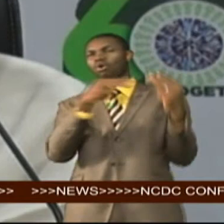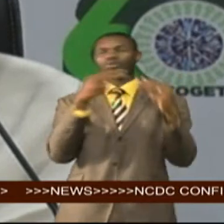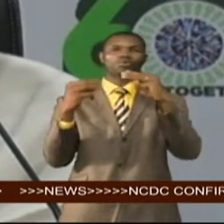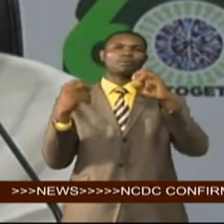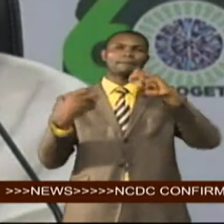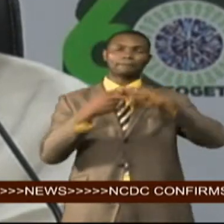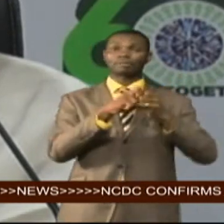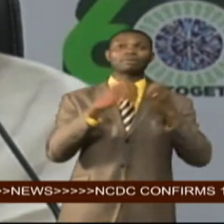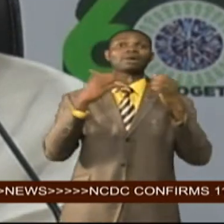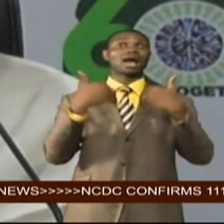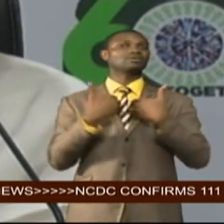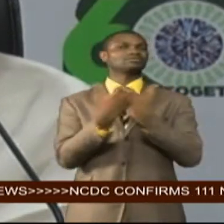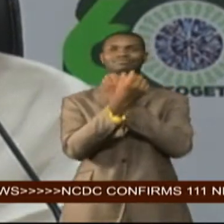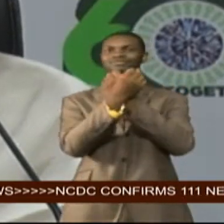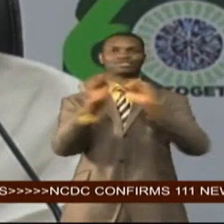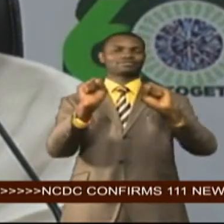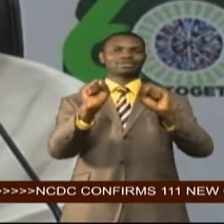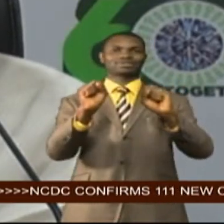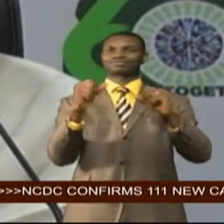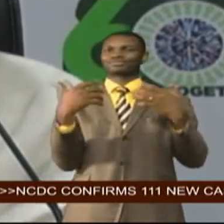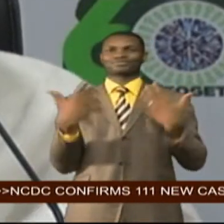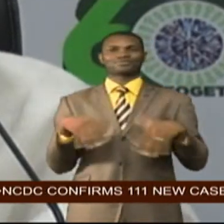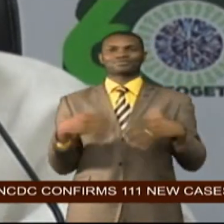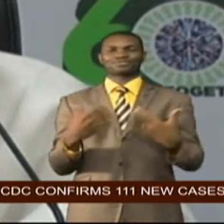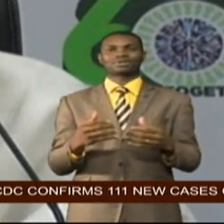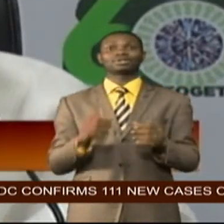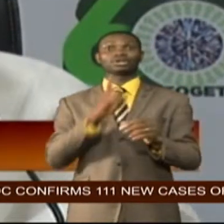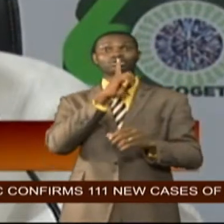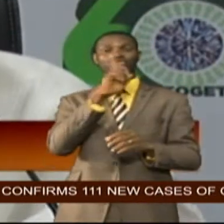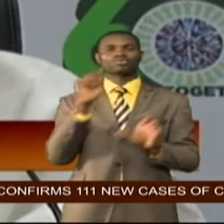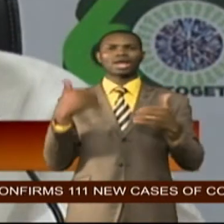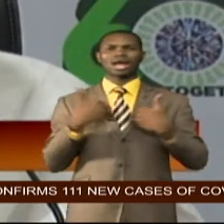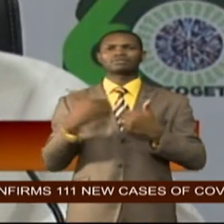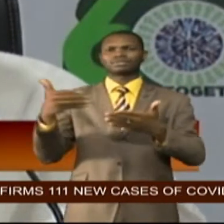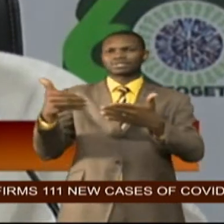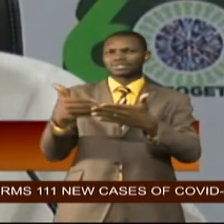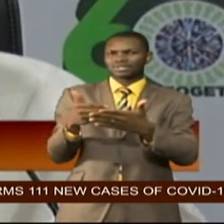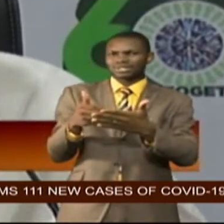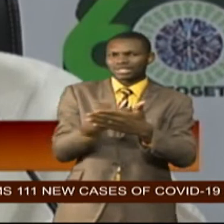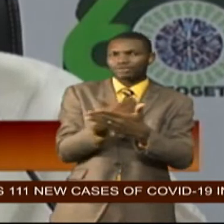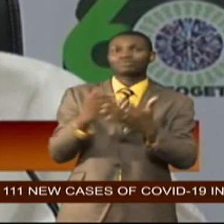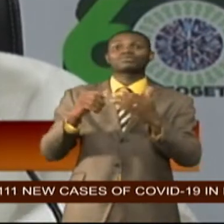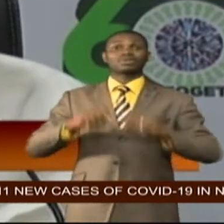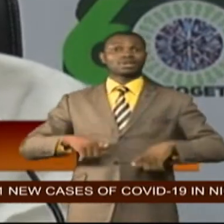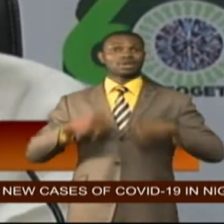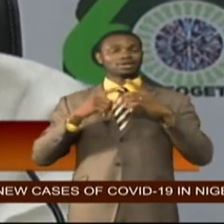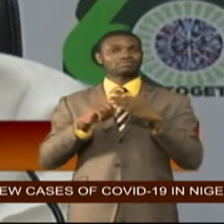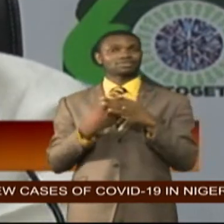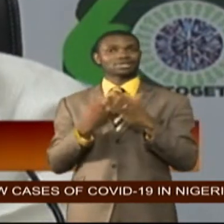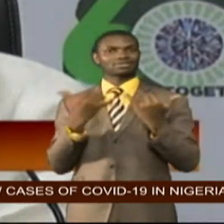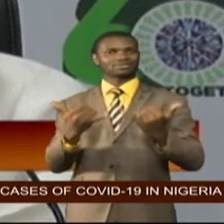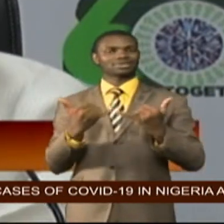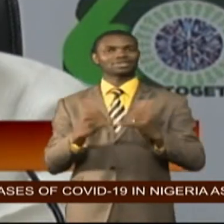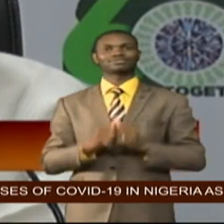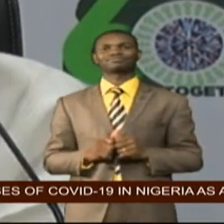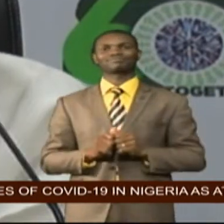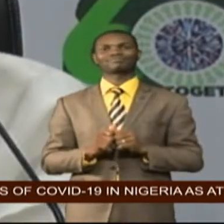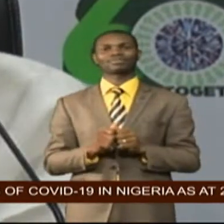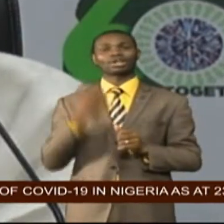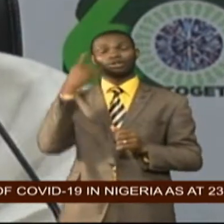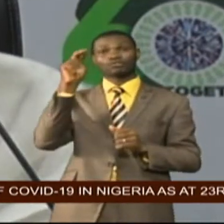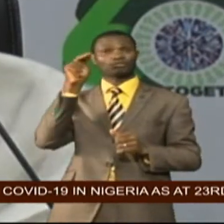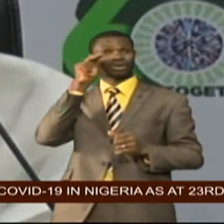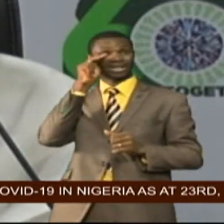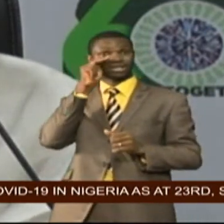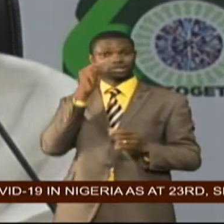60 is seen as the beginning of a new cycle of life, and it's usually well marked. For Nigeria